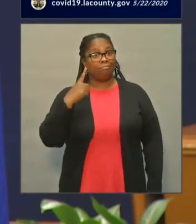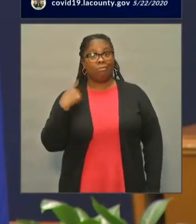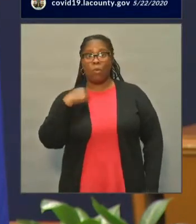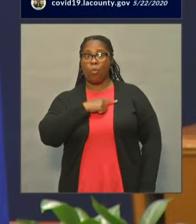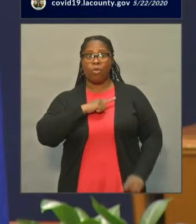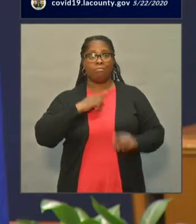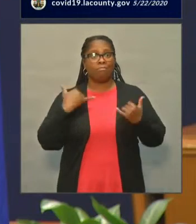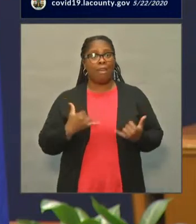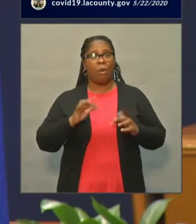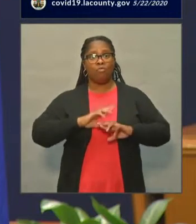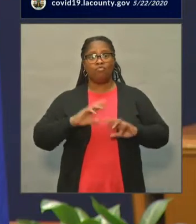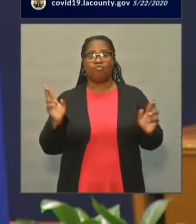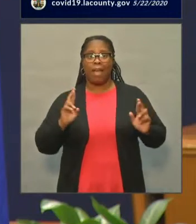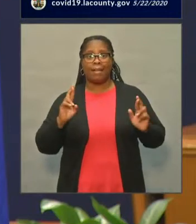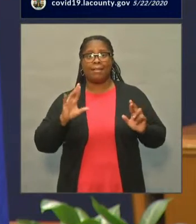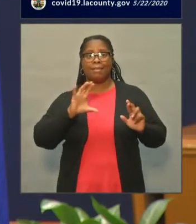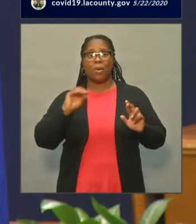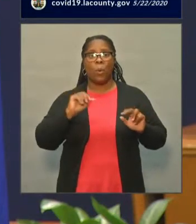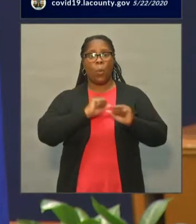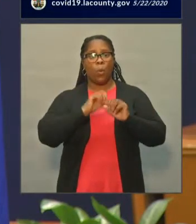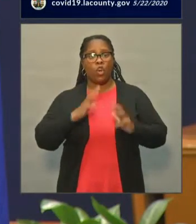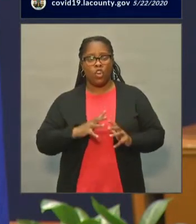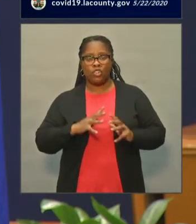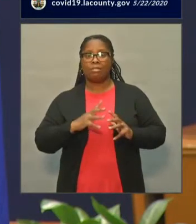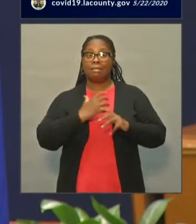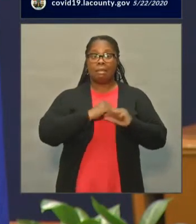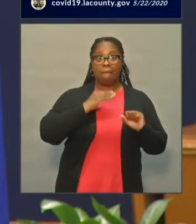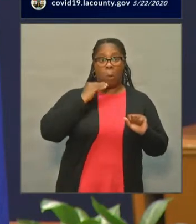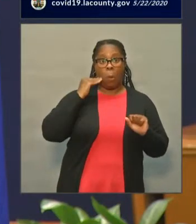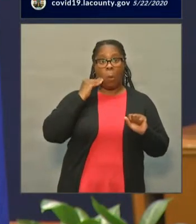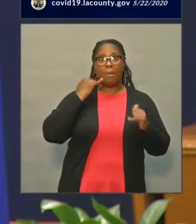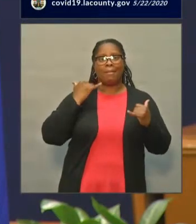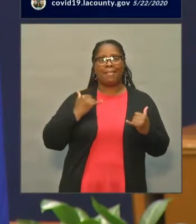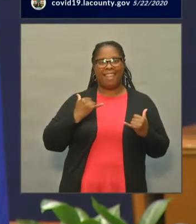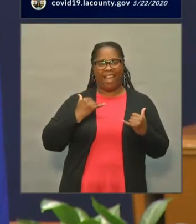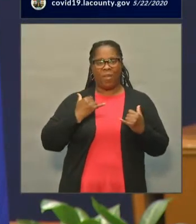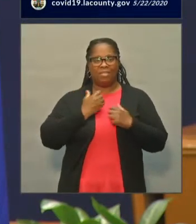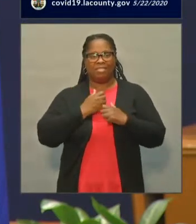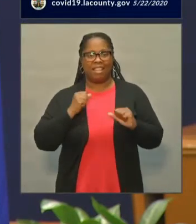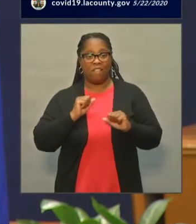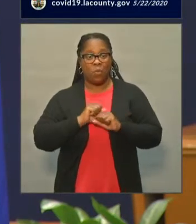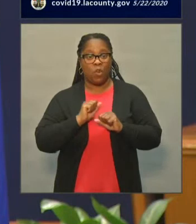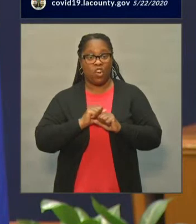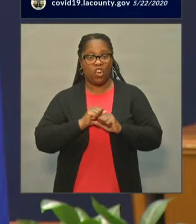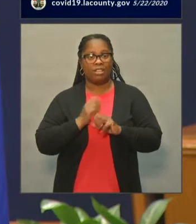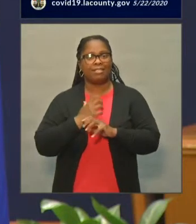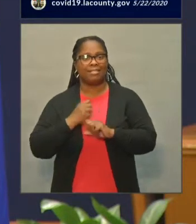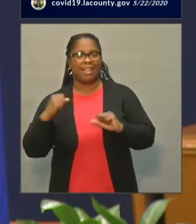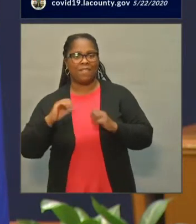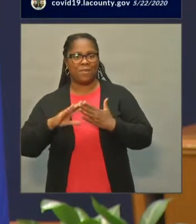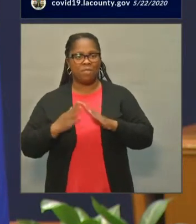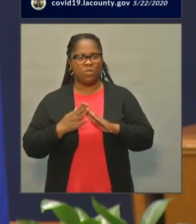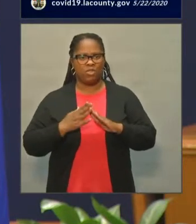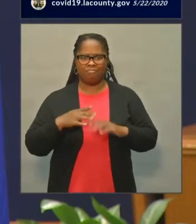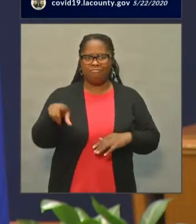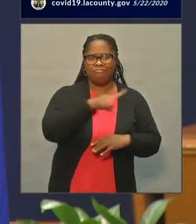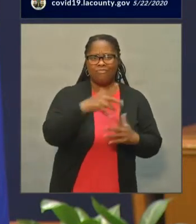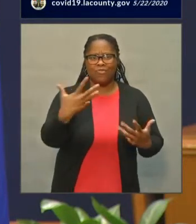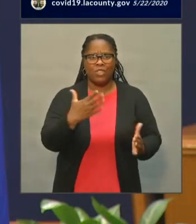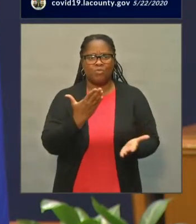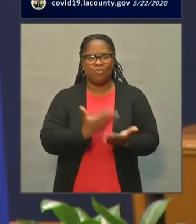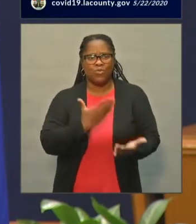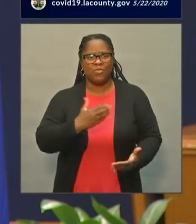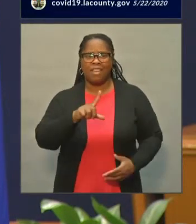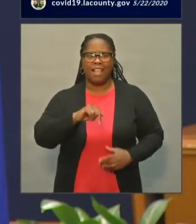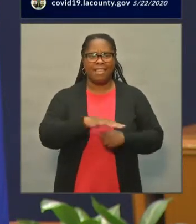to safer at work and safer in our communities. You have shown that LA County is ready to move toward